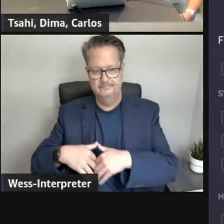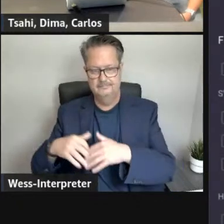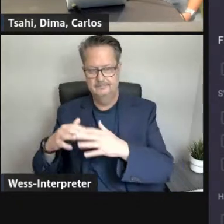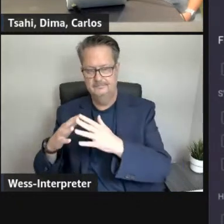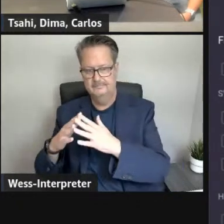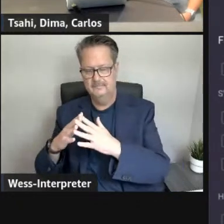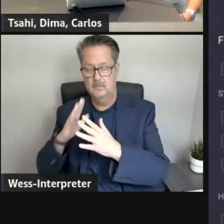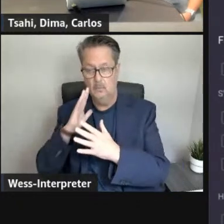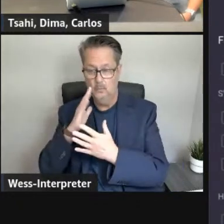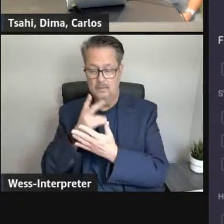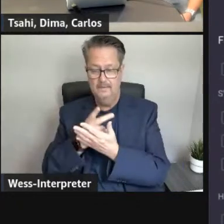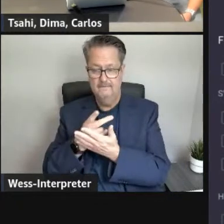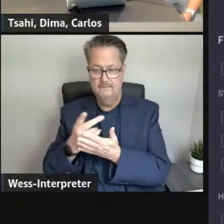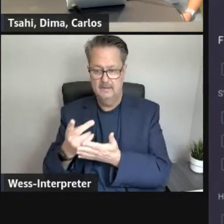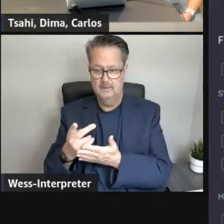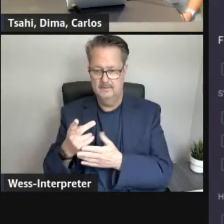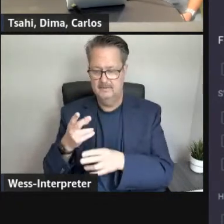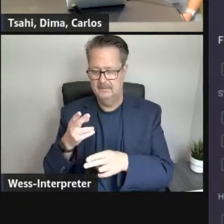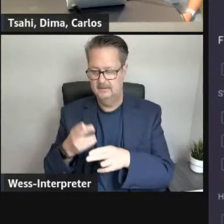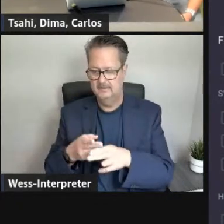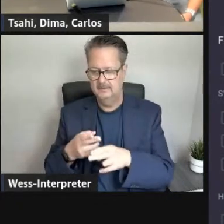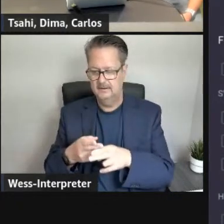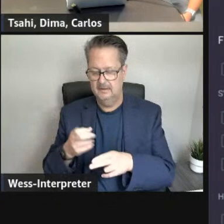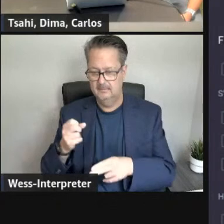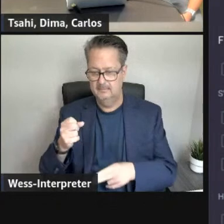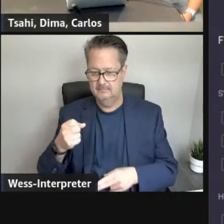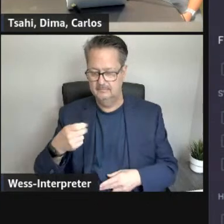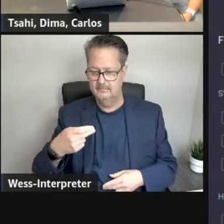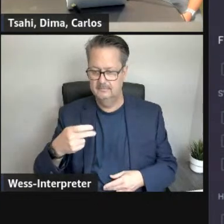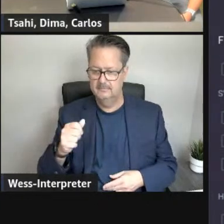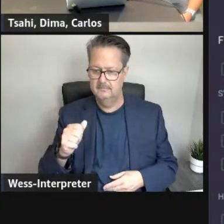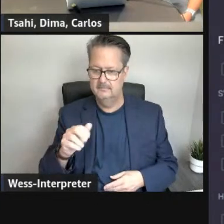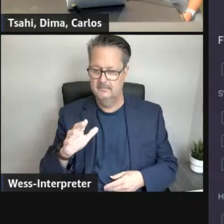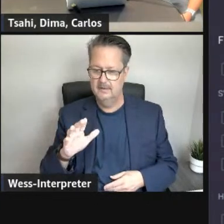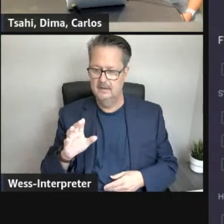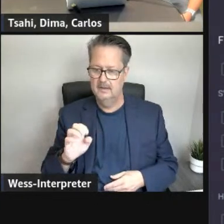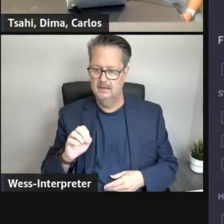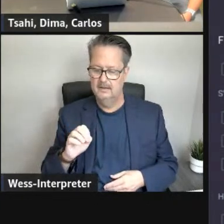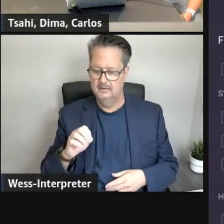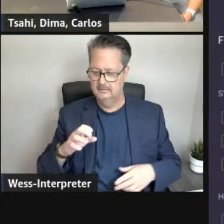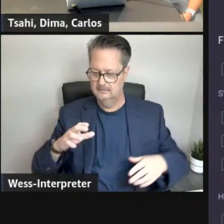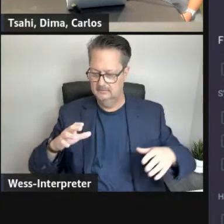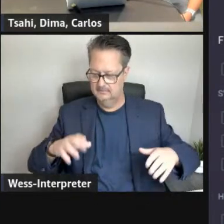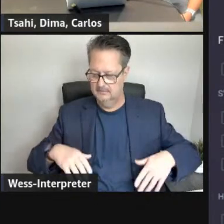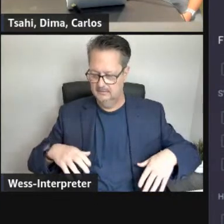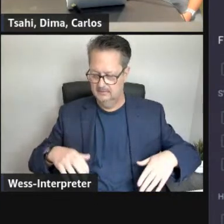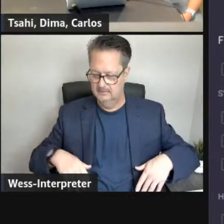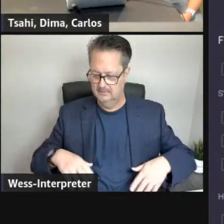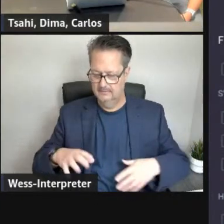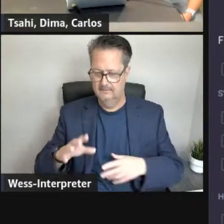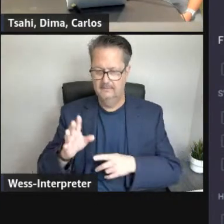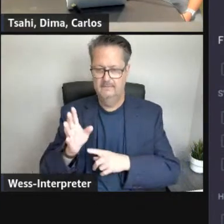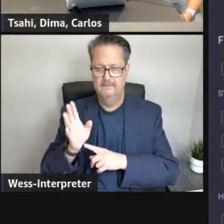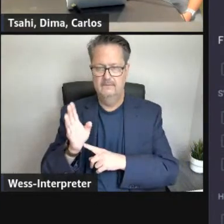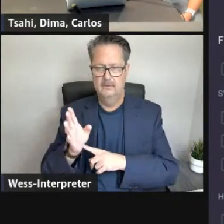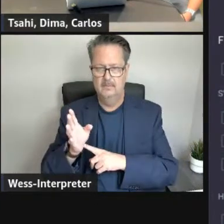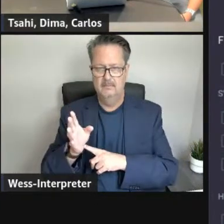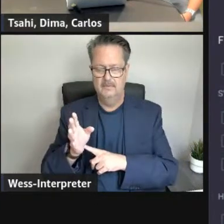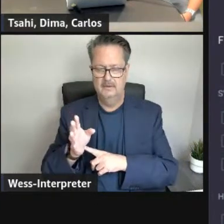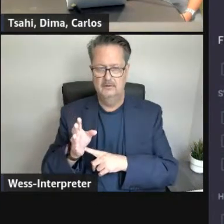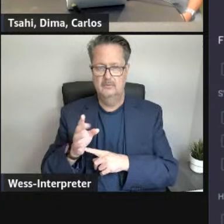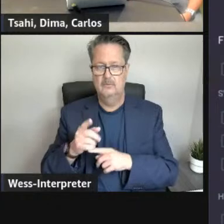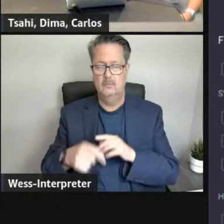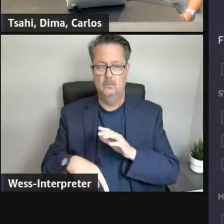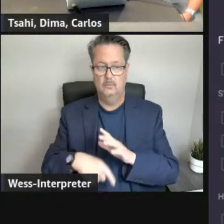fail because the namespace is not yet created. So it will take probably several more minutes until the namespace will be there. And once the namespace